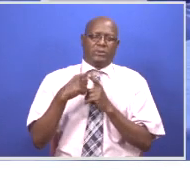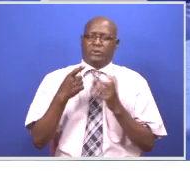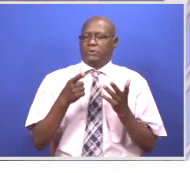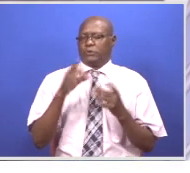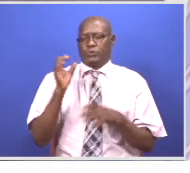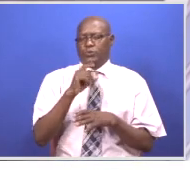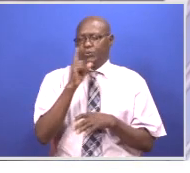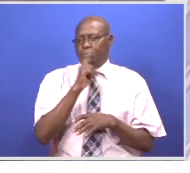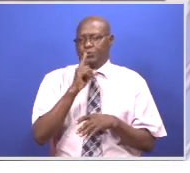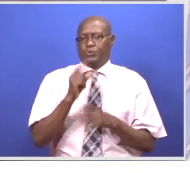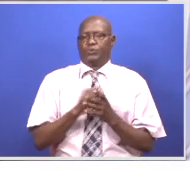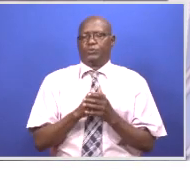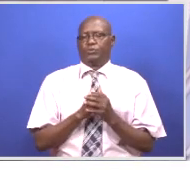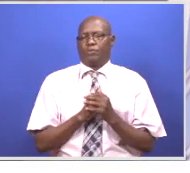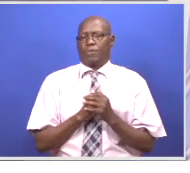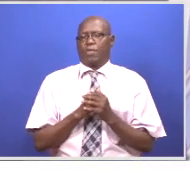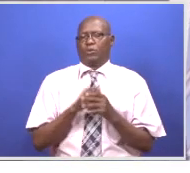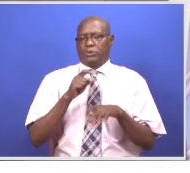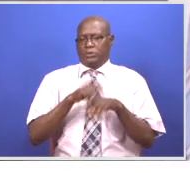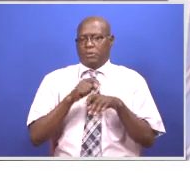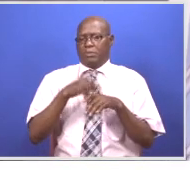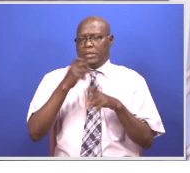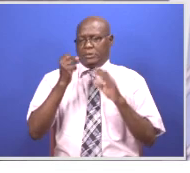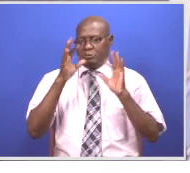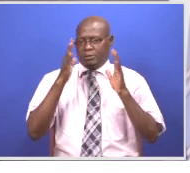season. If we have facilities that operate